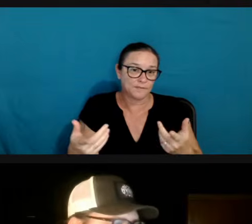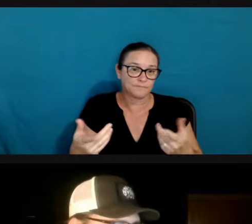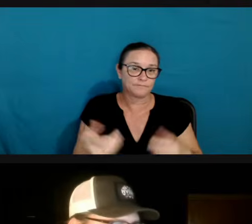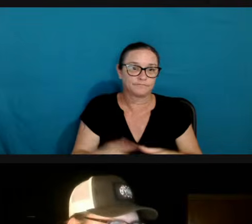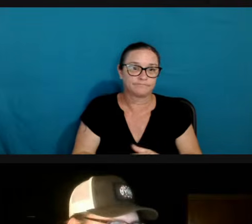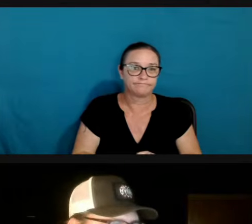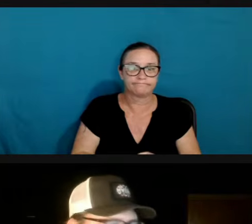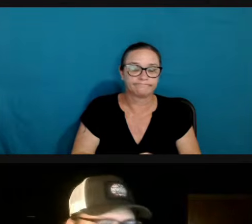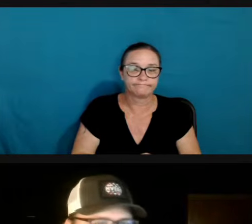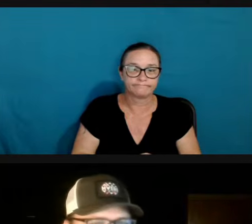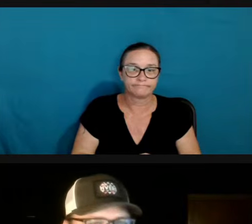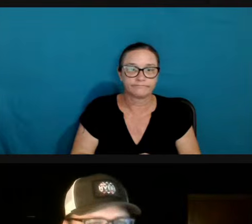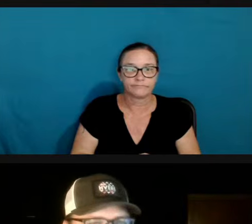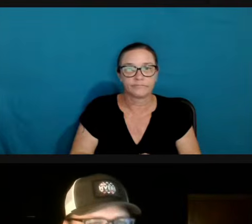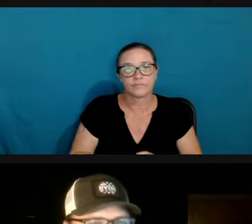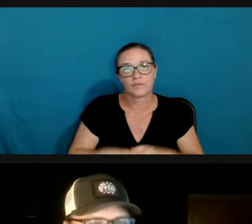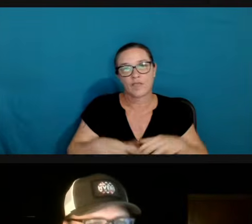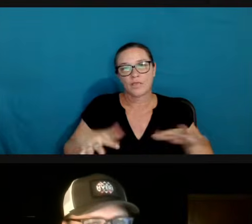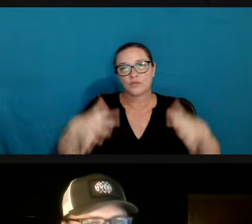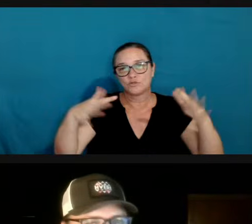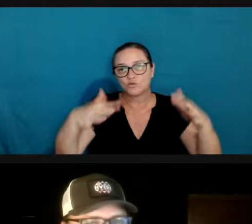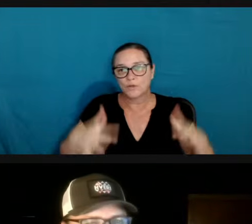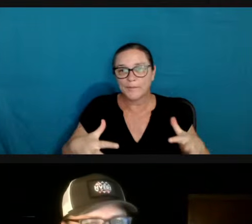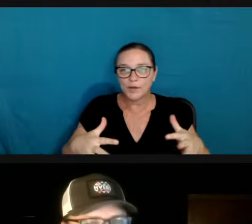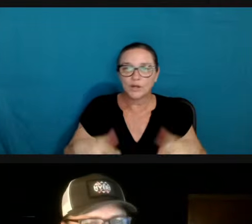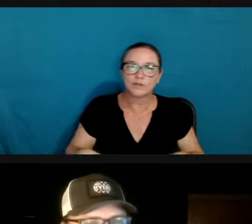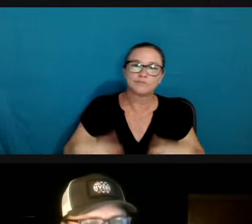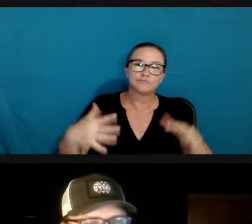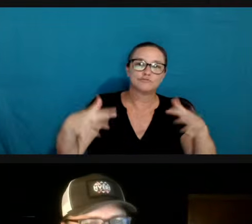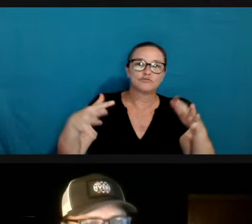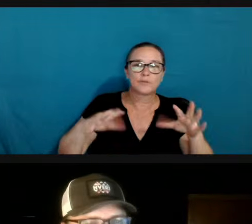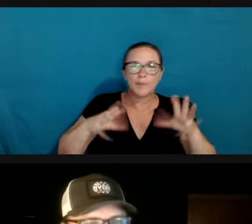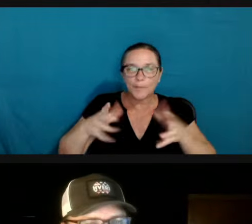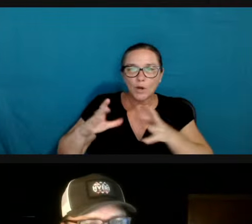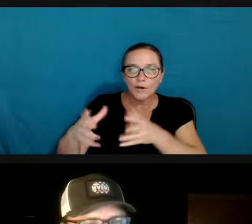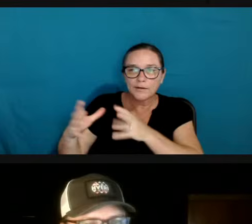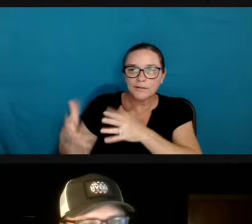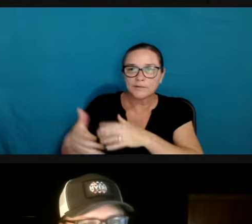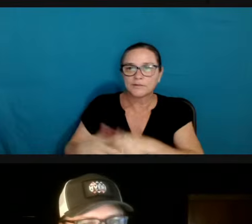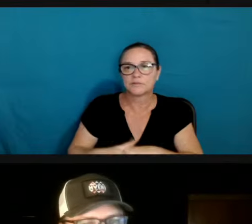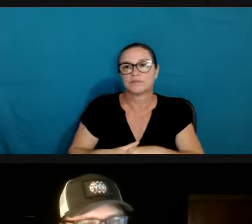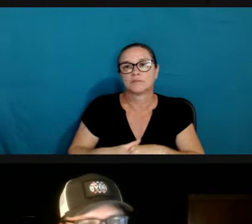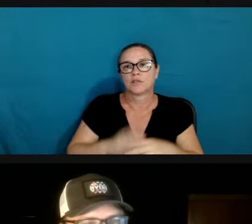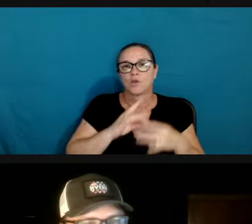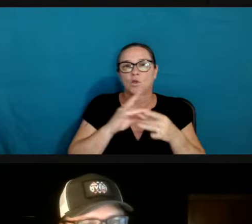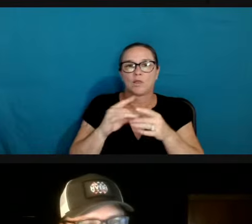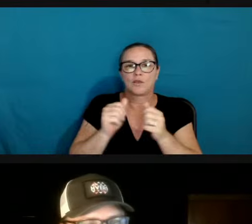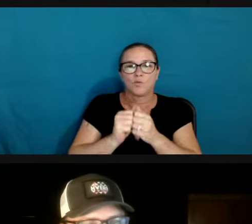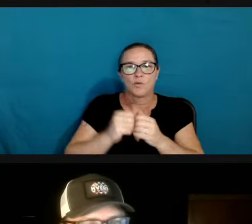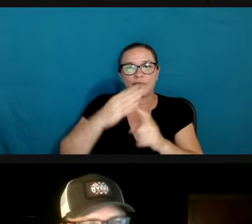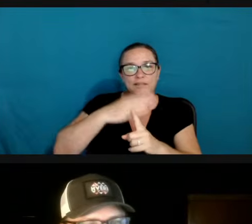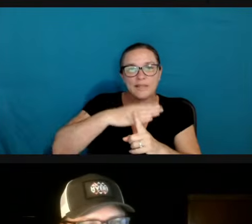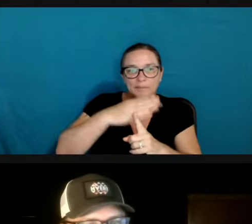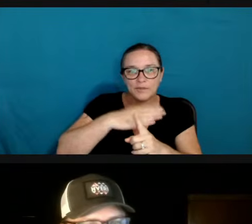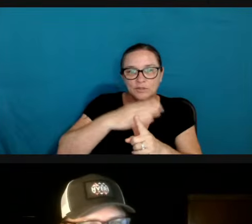anymore. Seismic tremor bursts correlating with peak temperatures recorded by the thermal